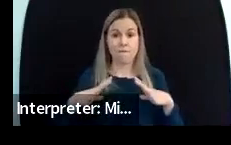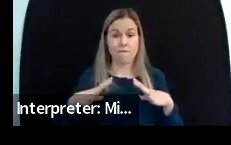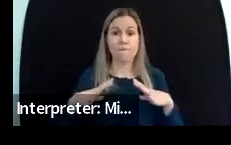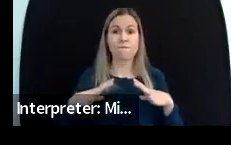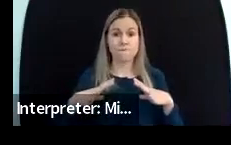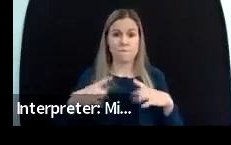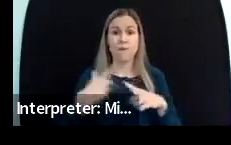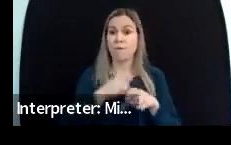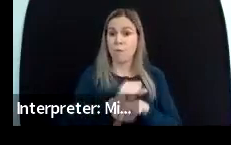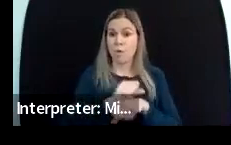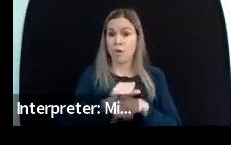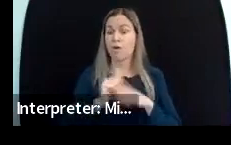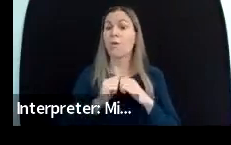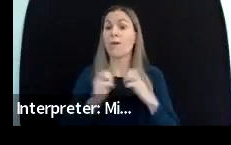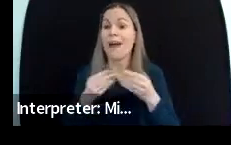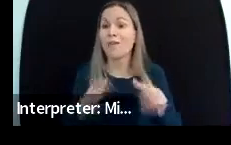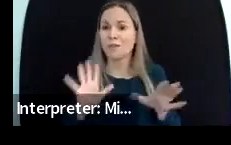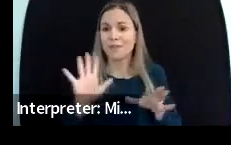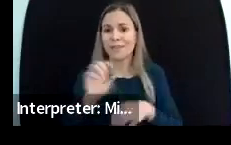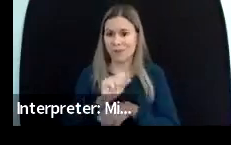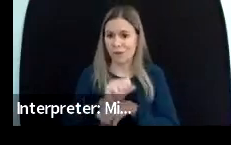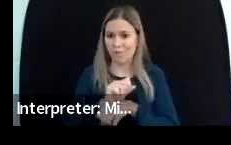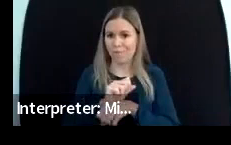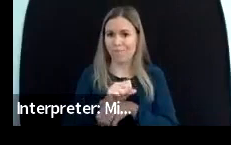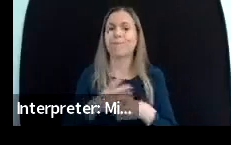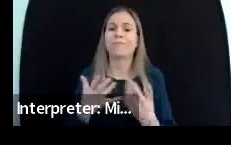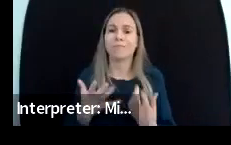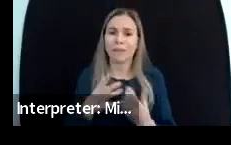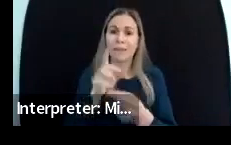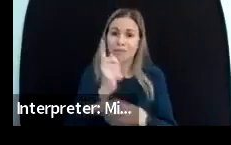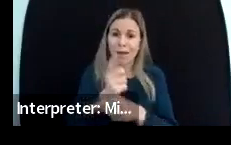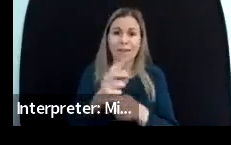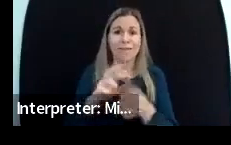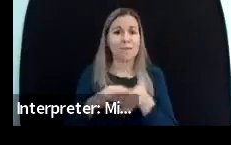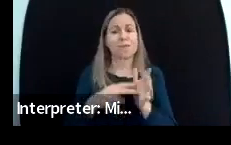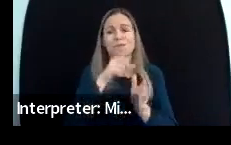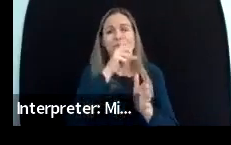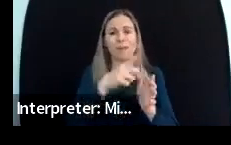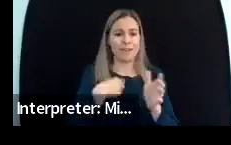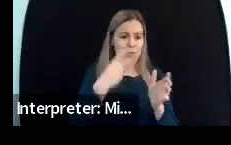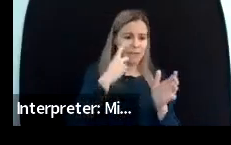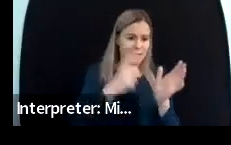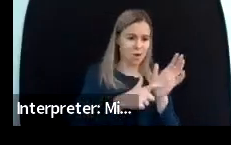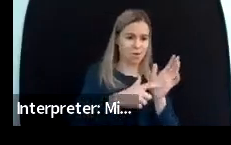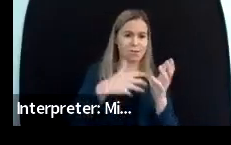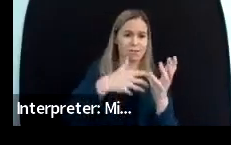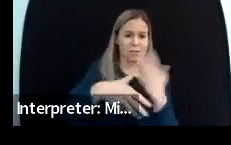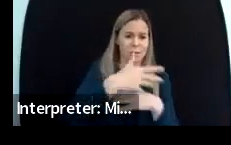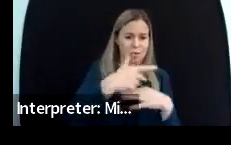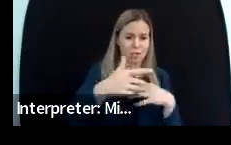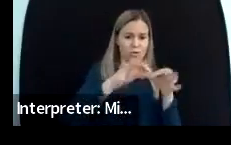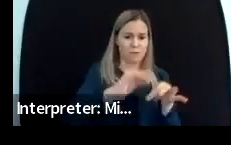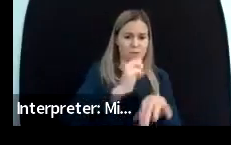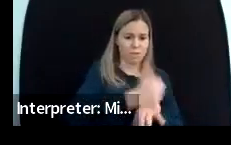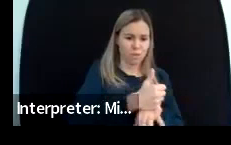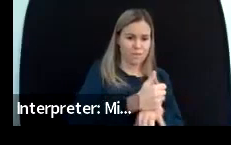job? And it's just such a great example of how you can follow a social determinant sort of from the downstream all the way up.